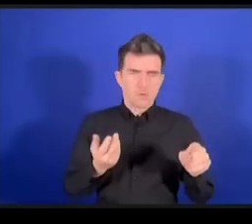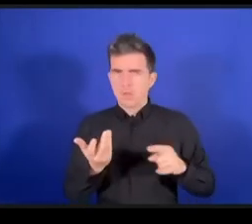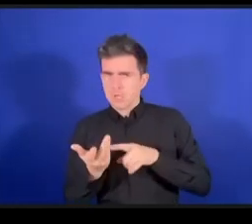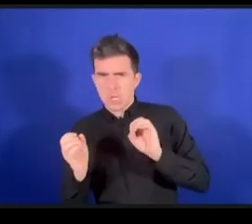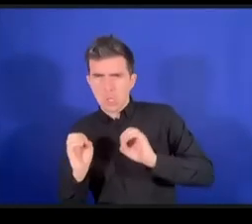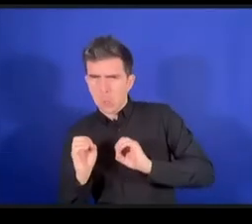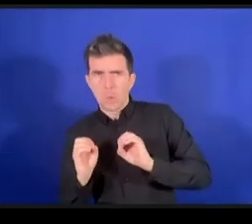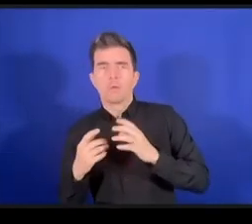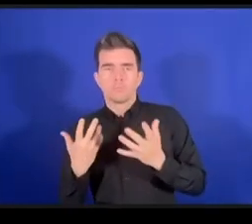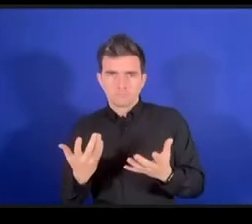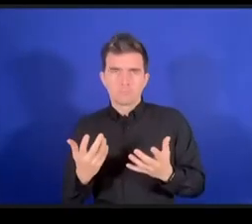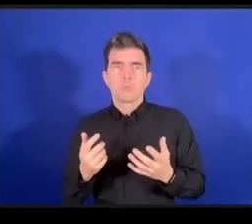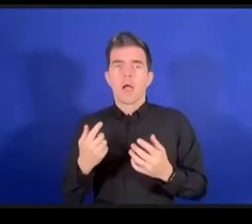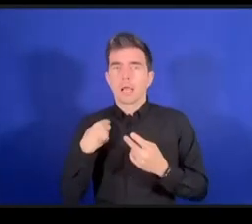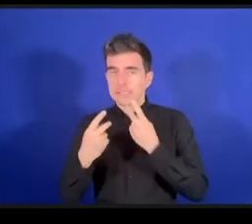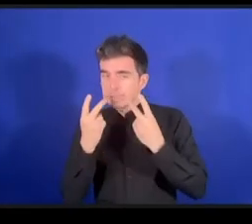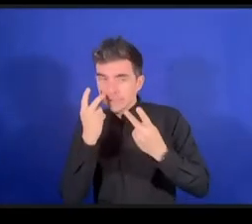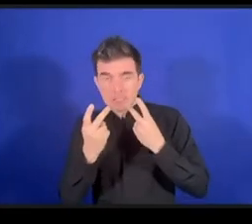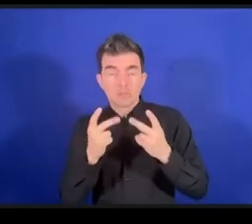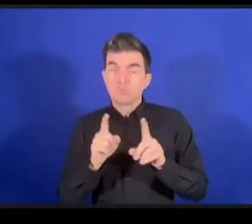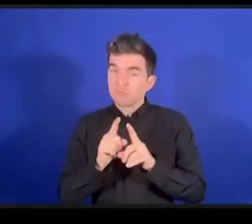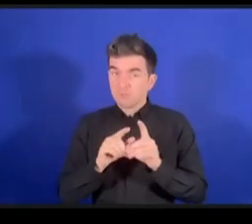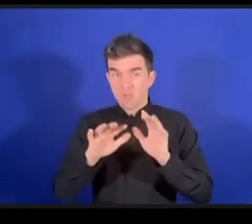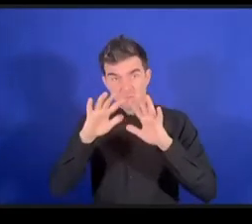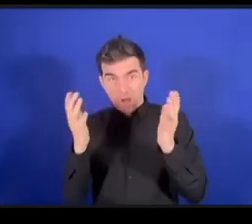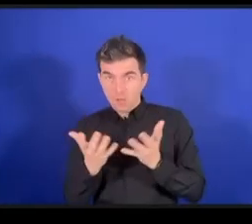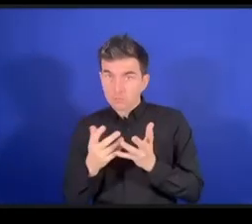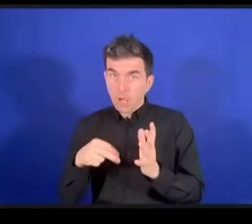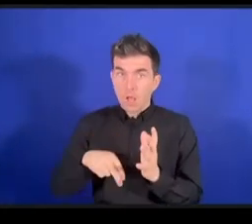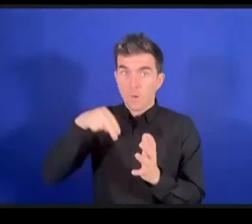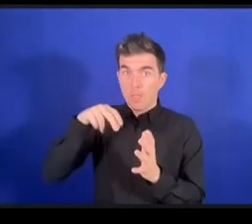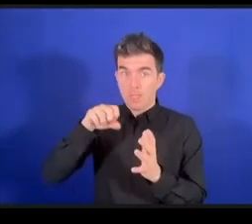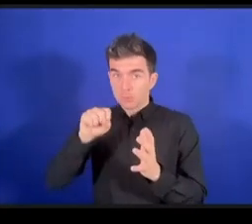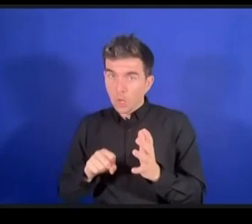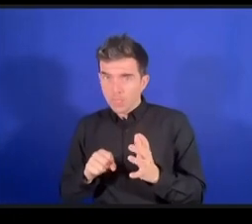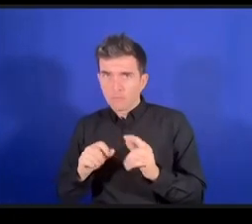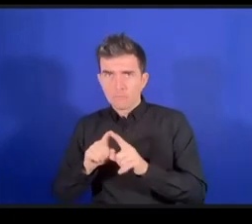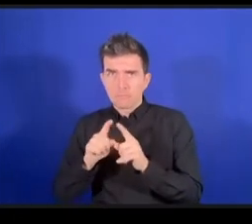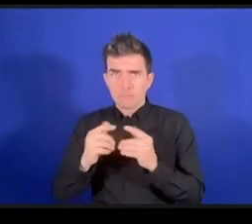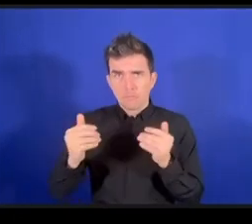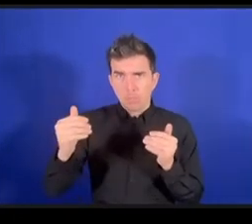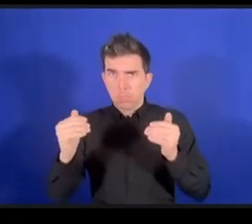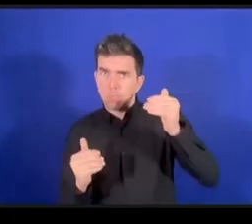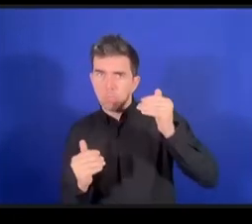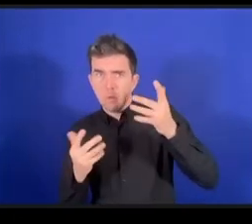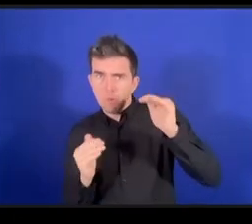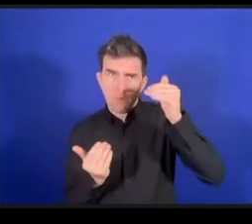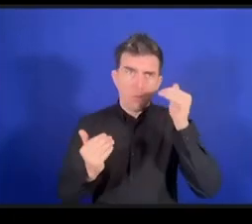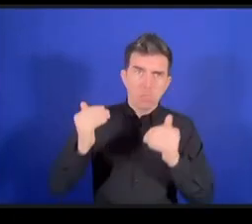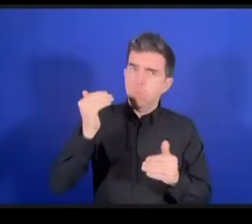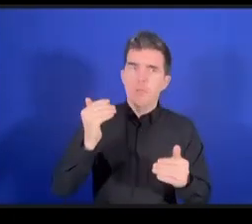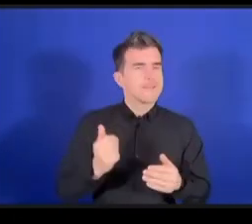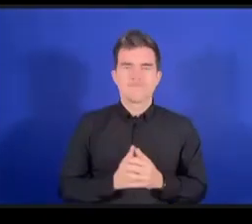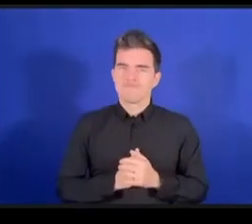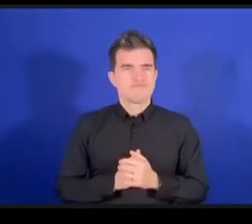global north itself, where we have state-of-the-art technologies, but due to